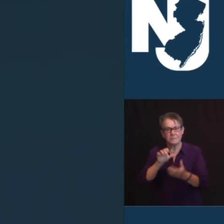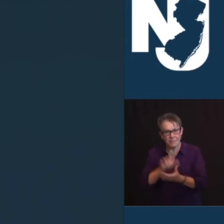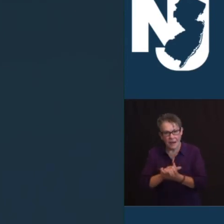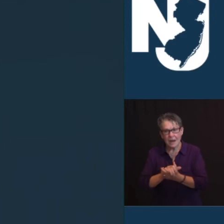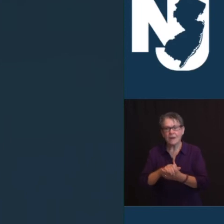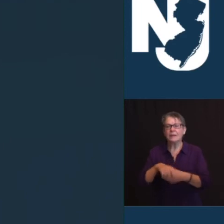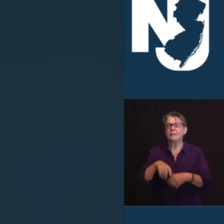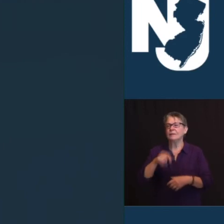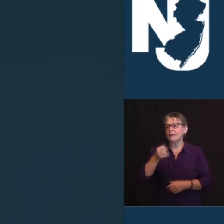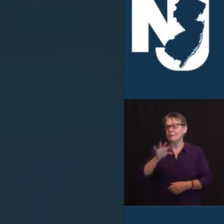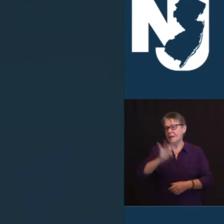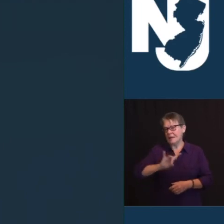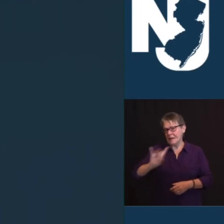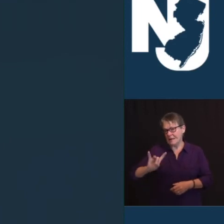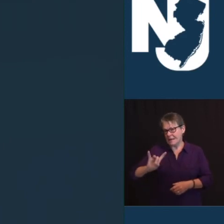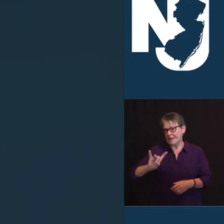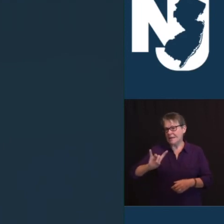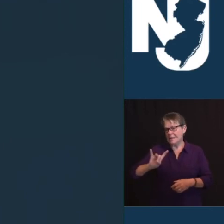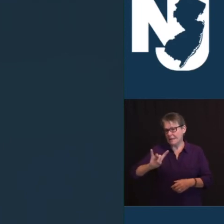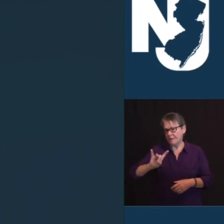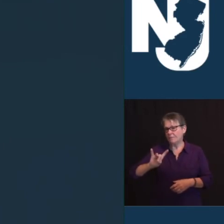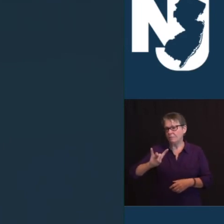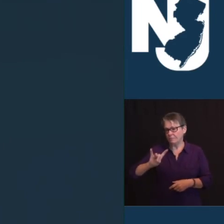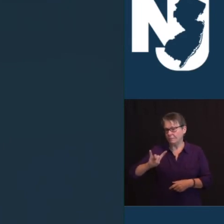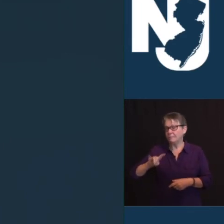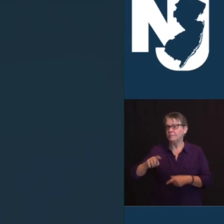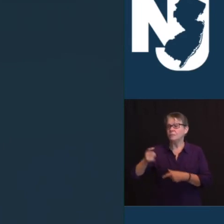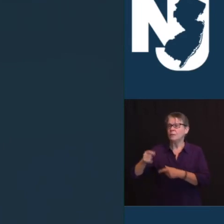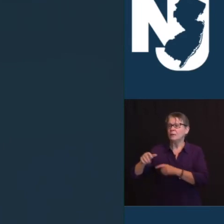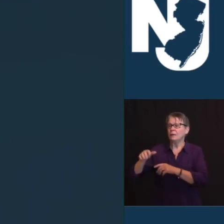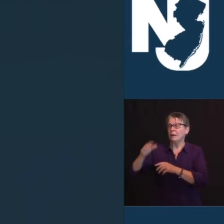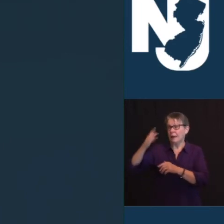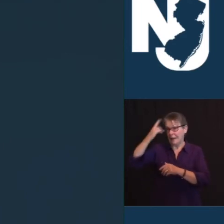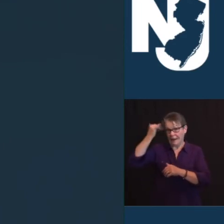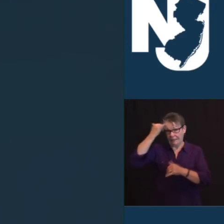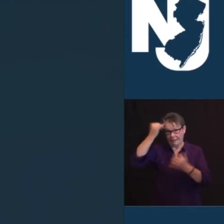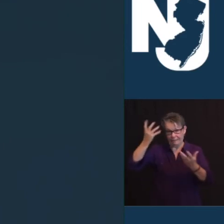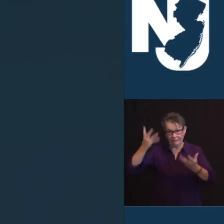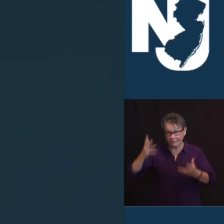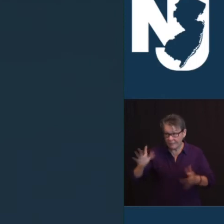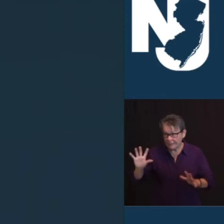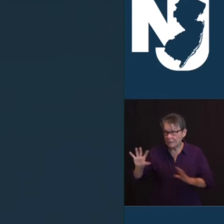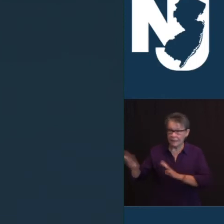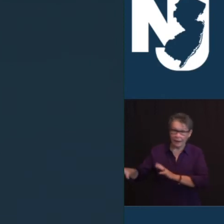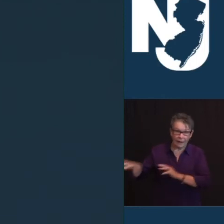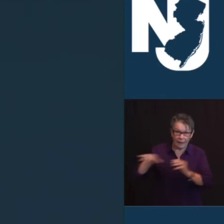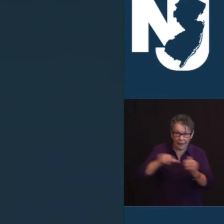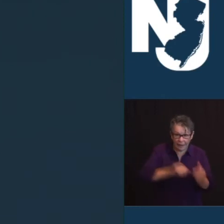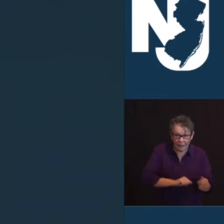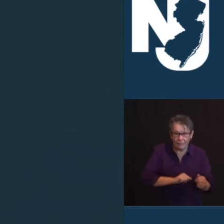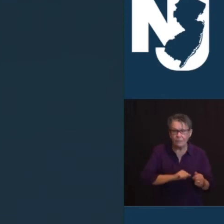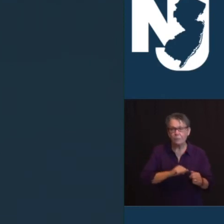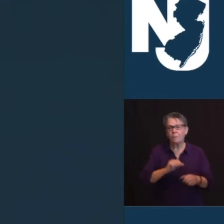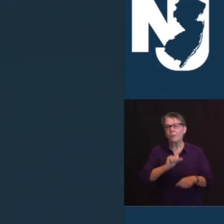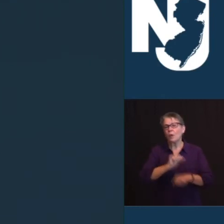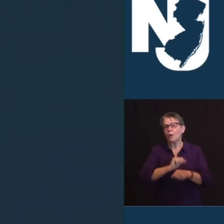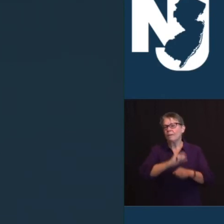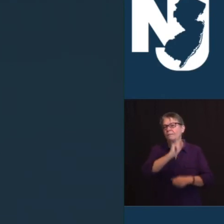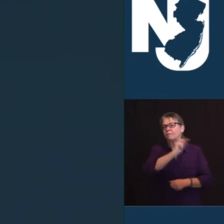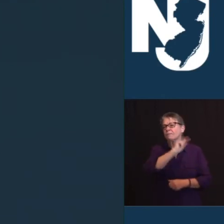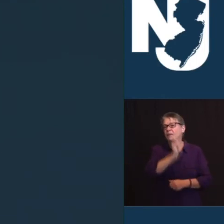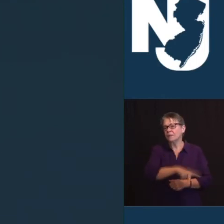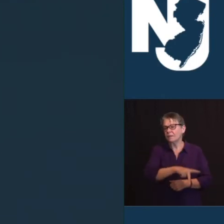Upon his return home from his Navy duties, Theodore worked at the Philadelphia Naval Shipyard, but in 1988, that was a